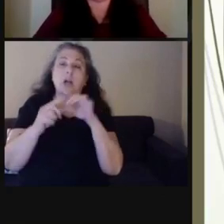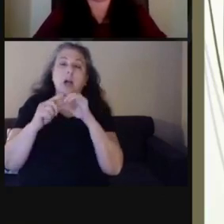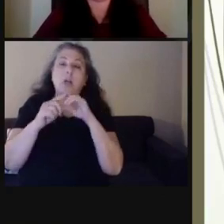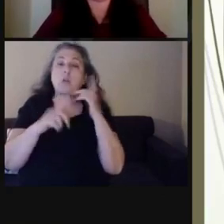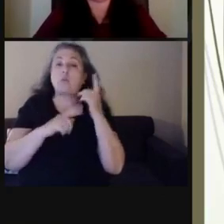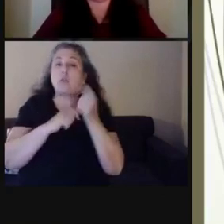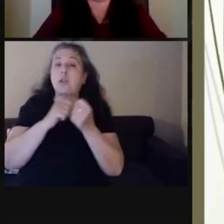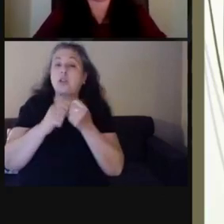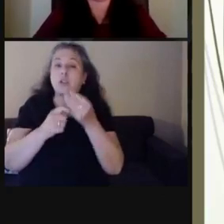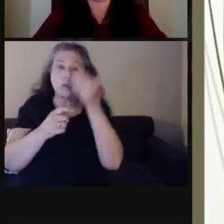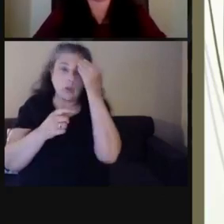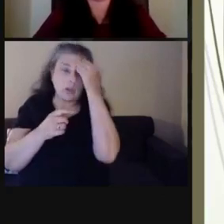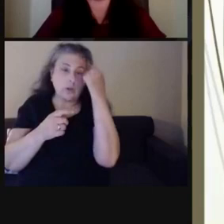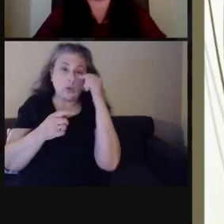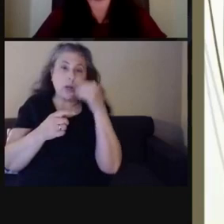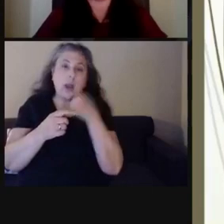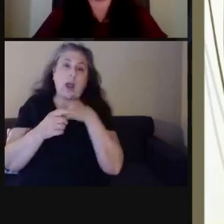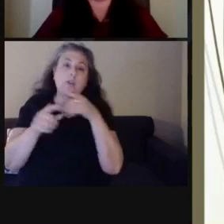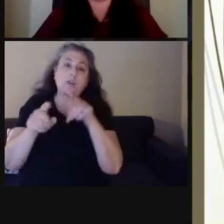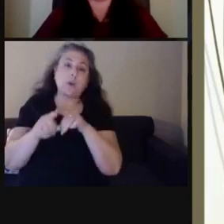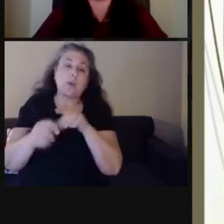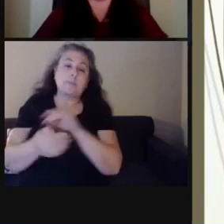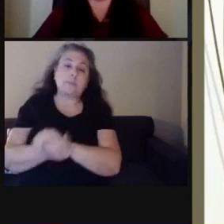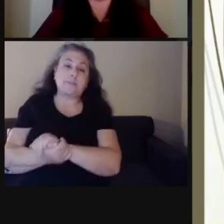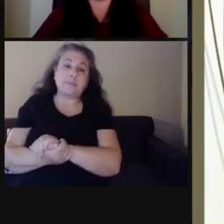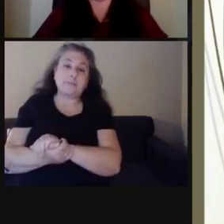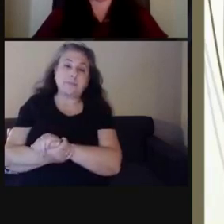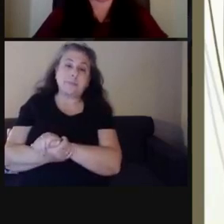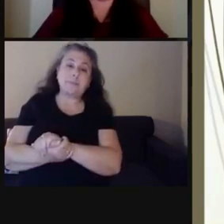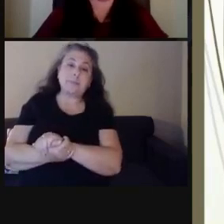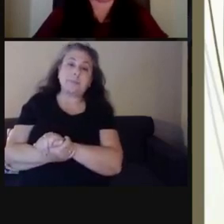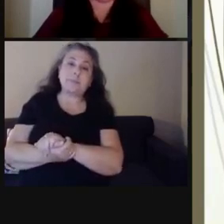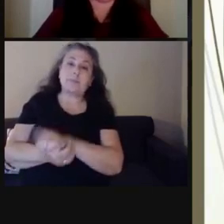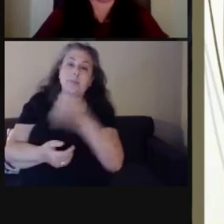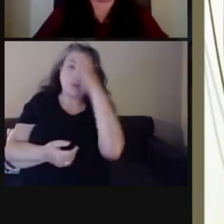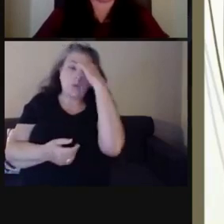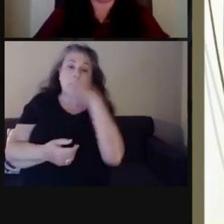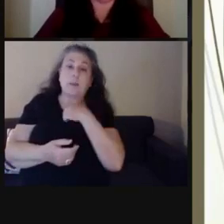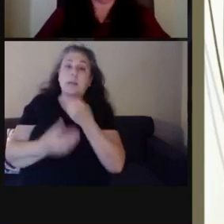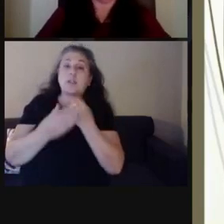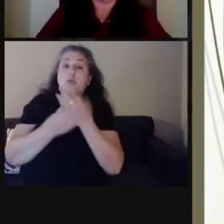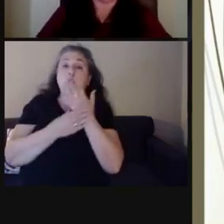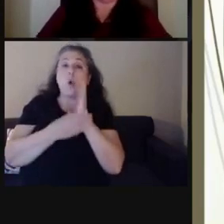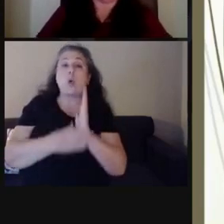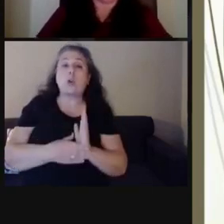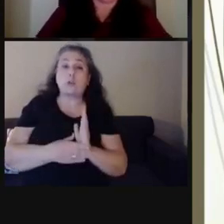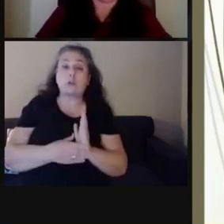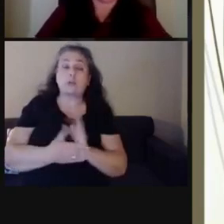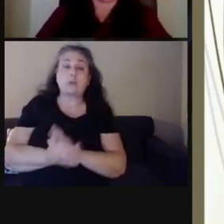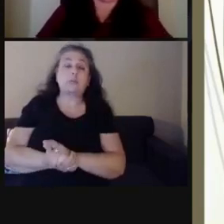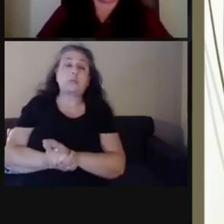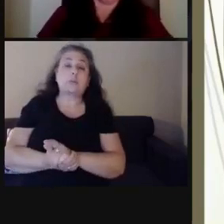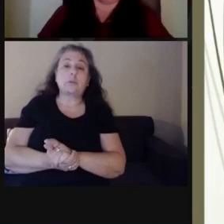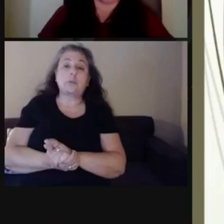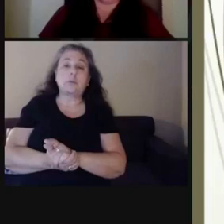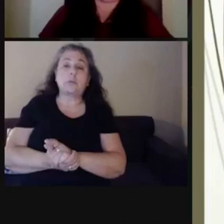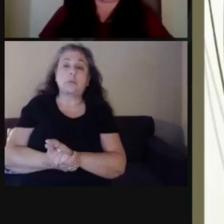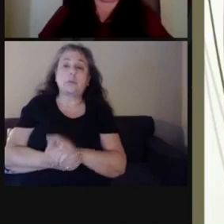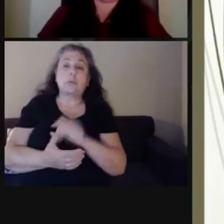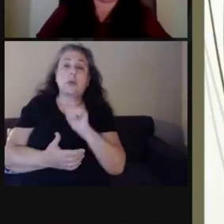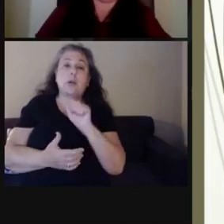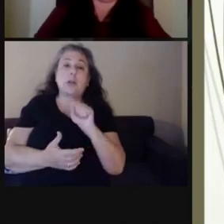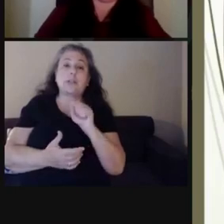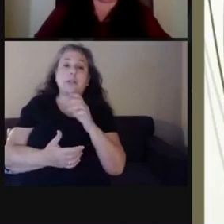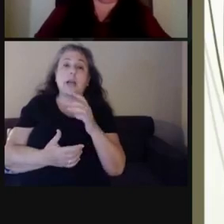traditional knowledge that we have as well. For me as a grower, and as a